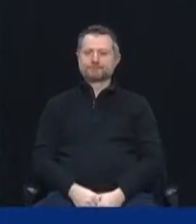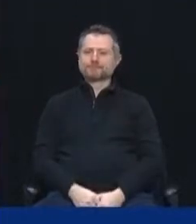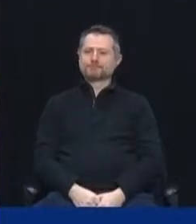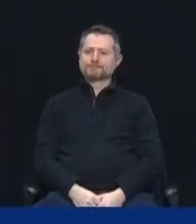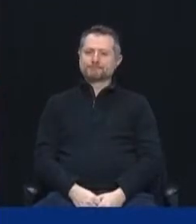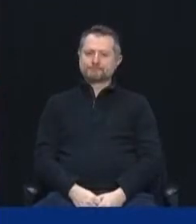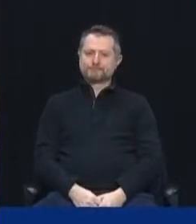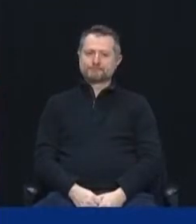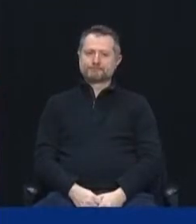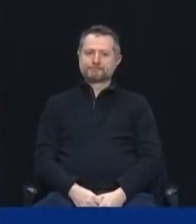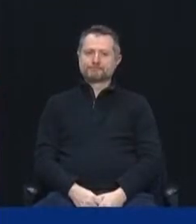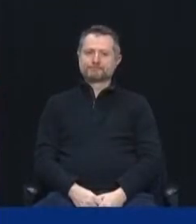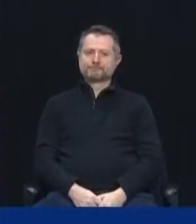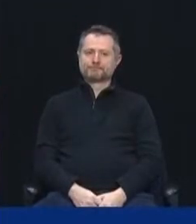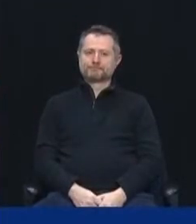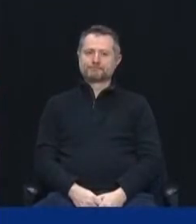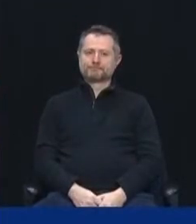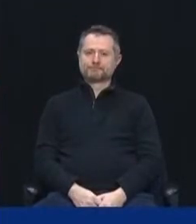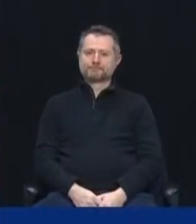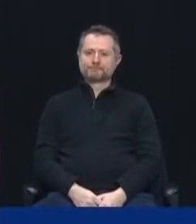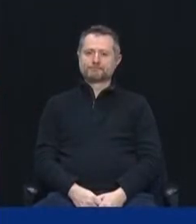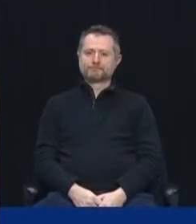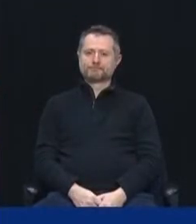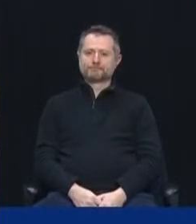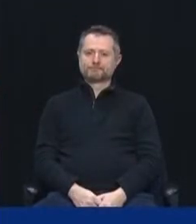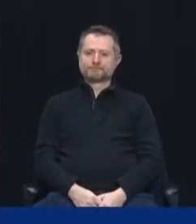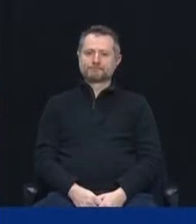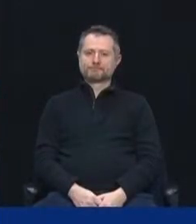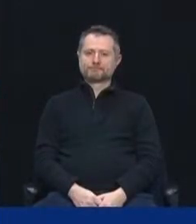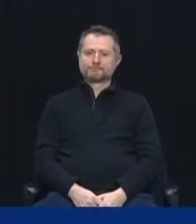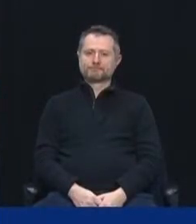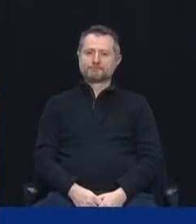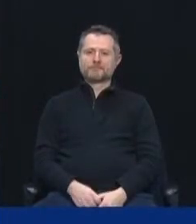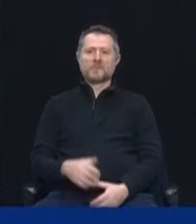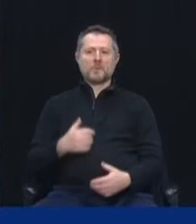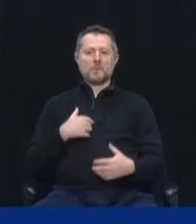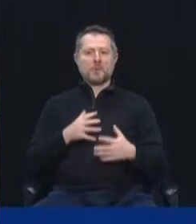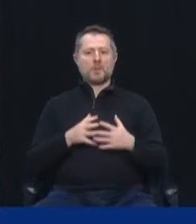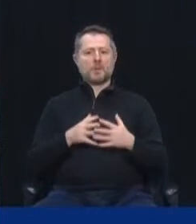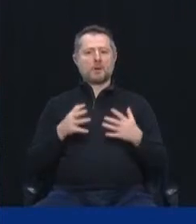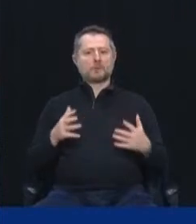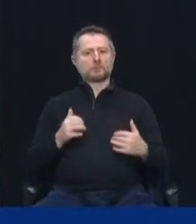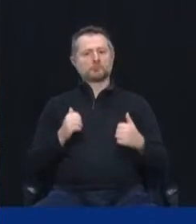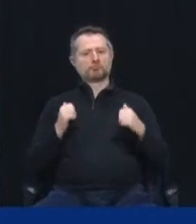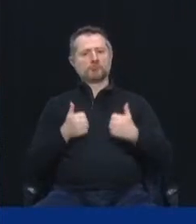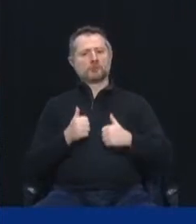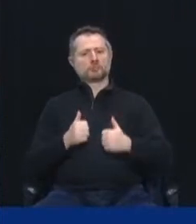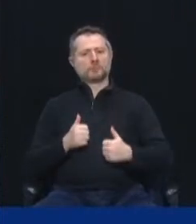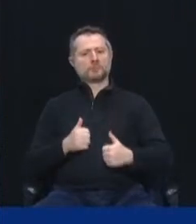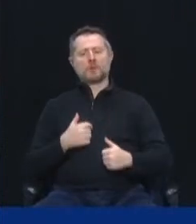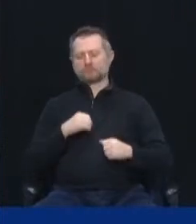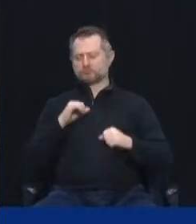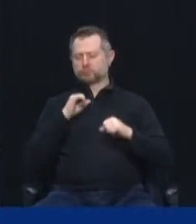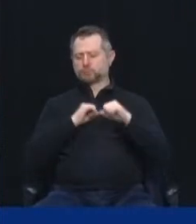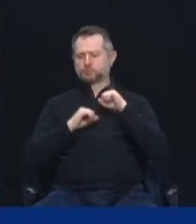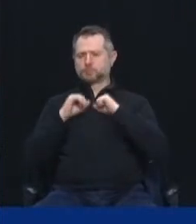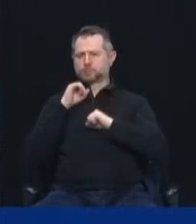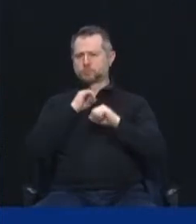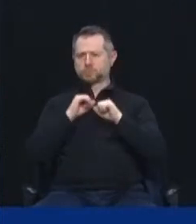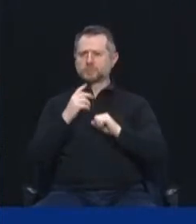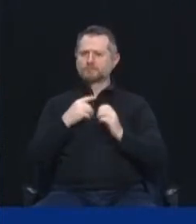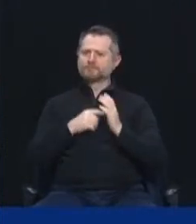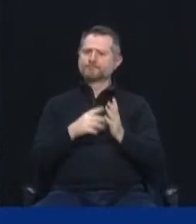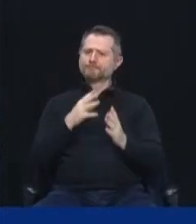We went to a lot of challenges representing the grocery store,